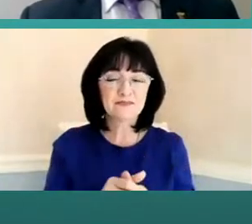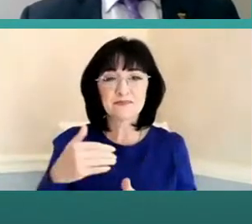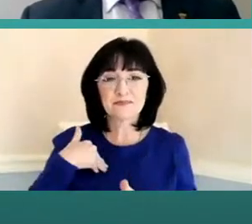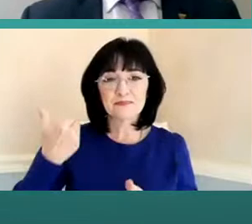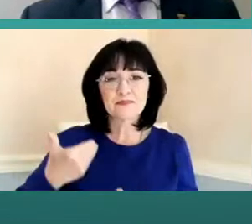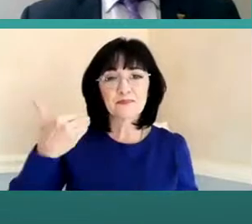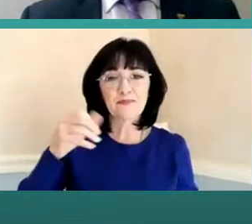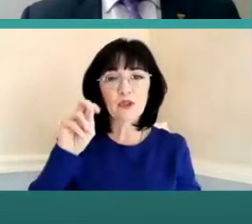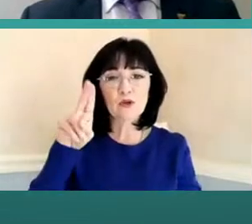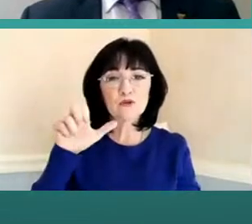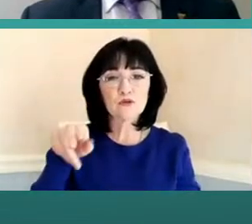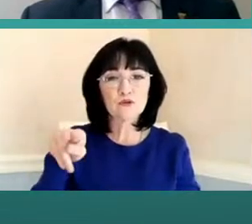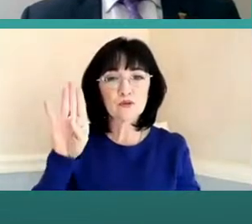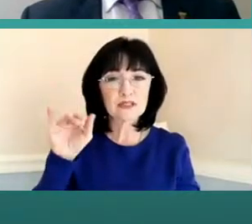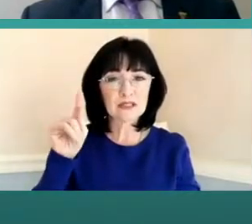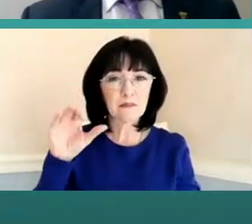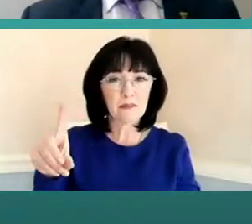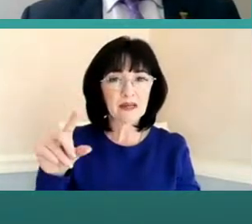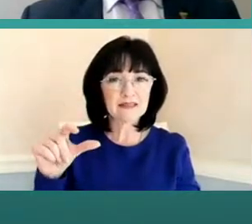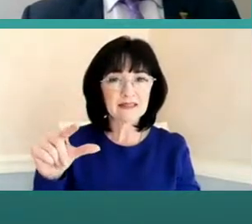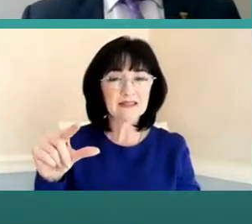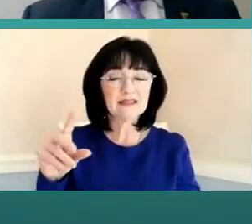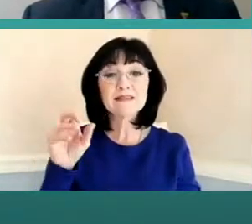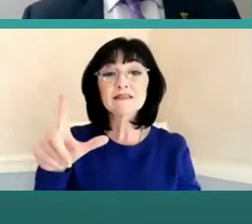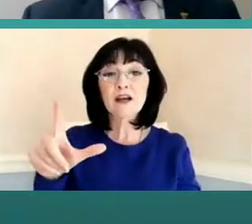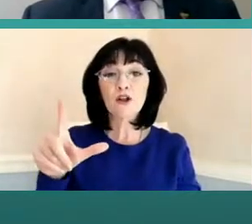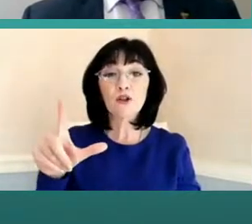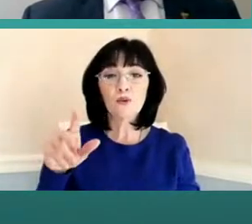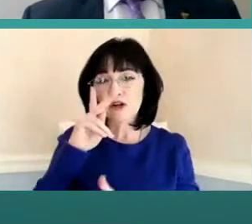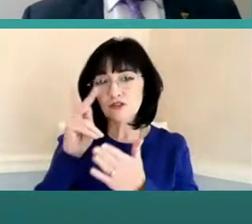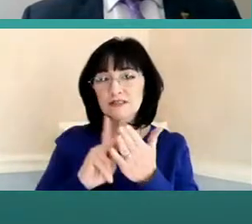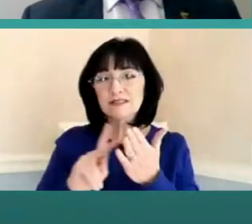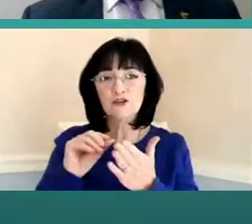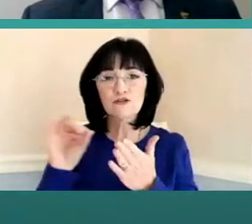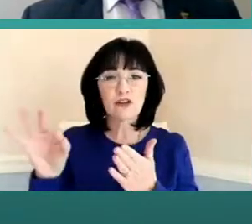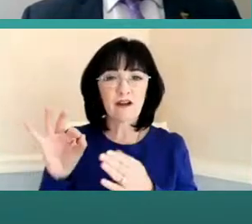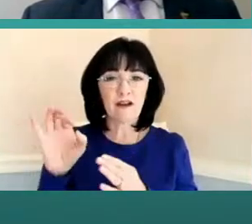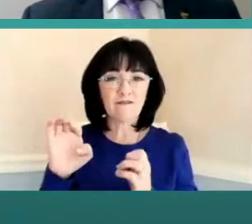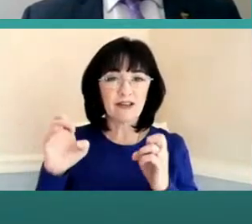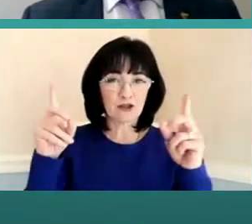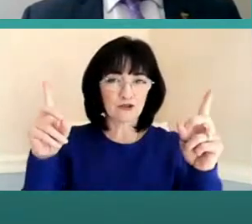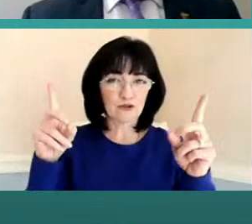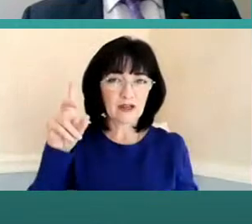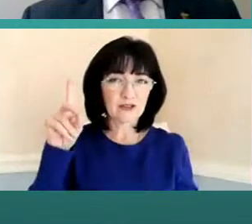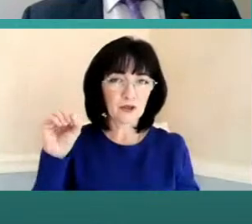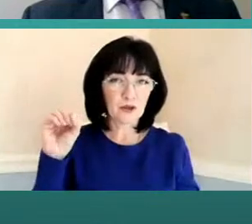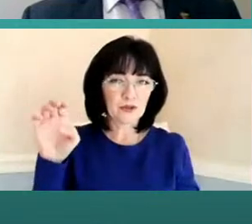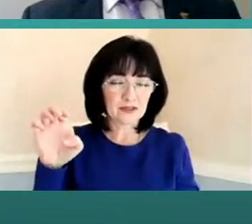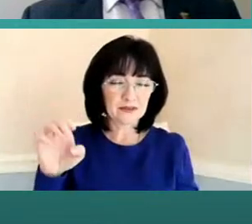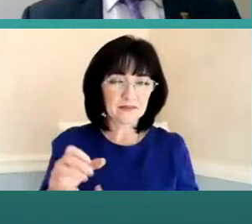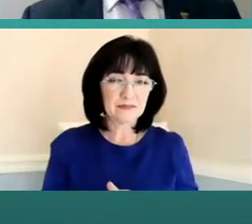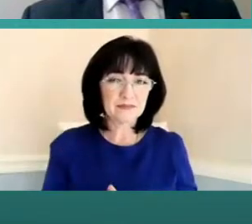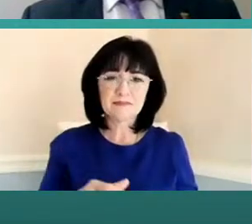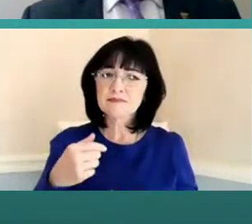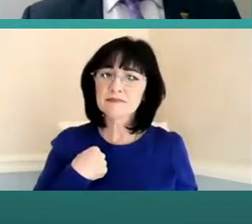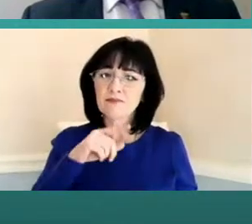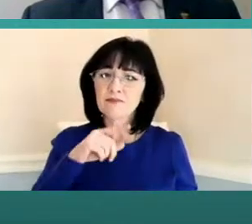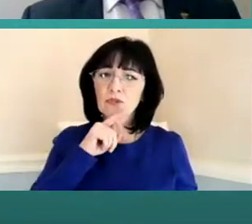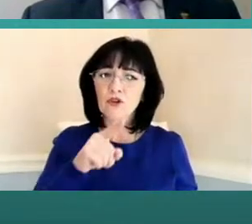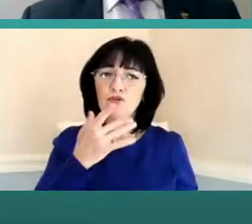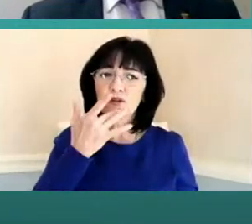Delaware's Secretary of Education. As Secretary, I am blessed to have a cabinet comprised of former educators and